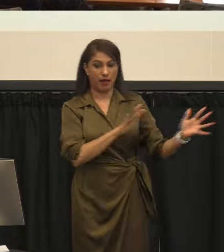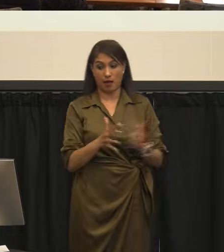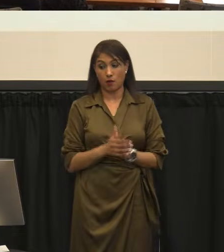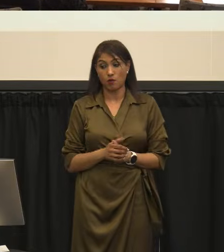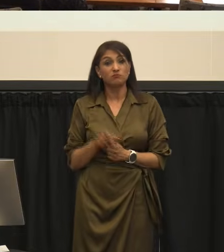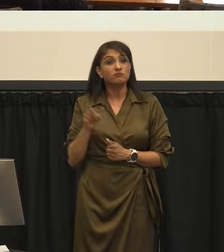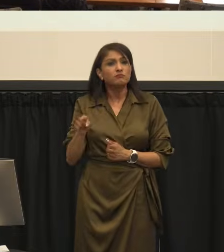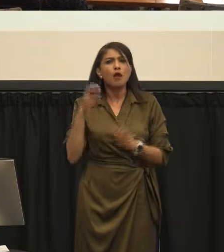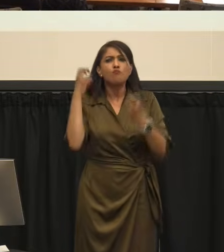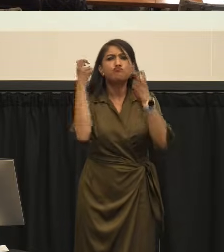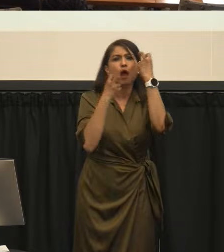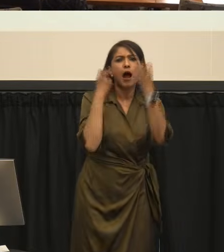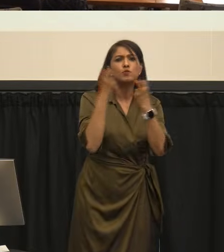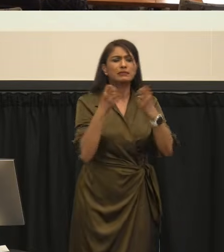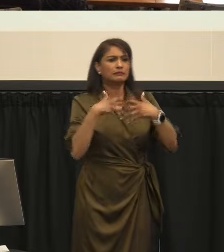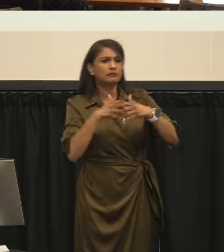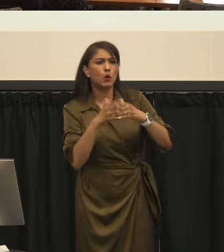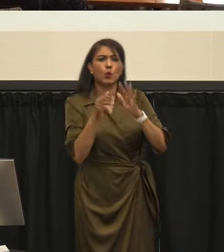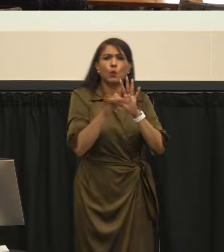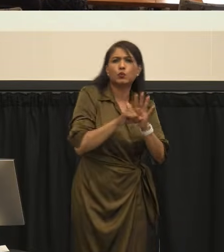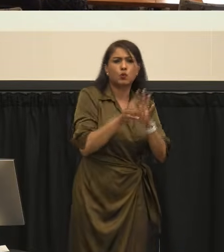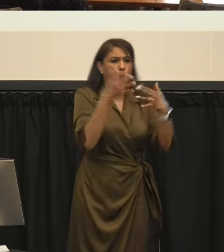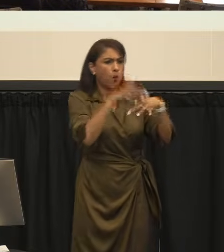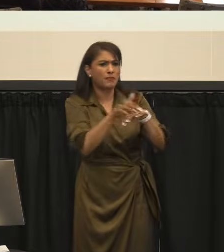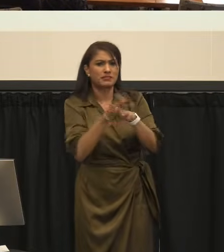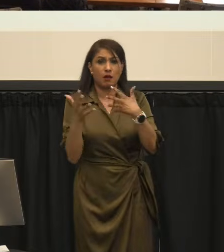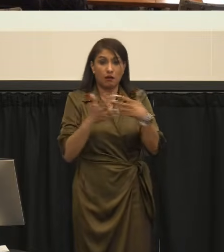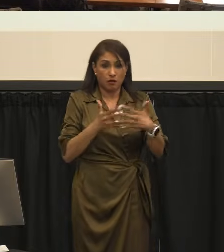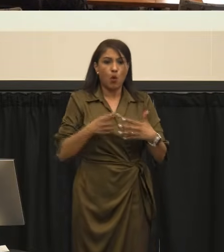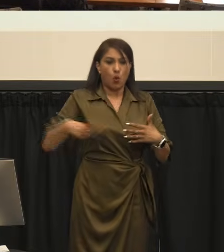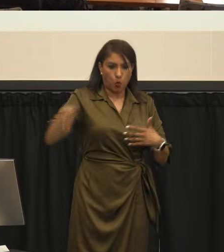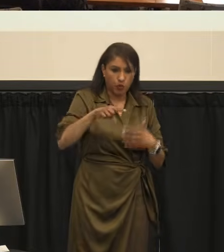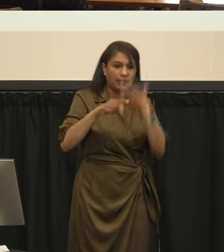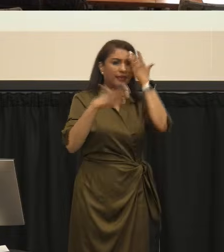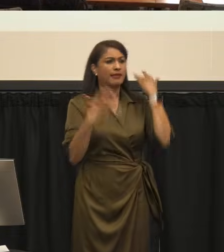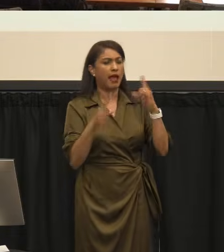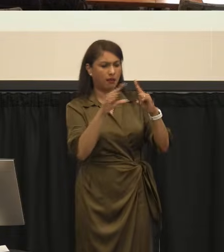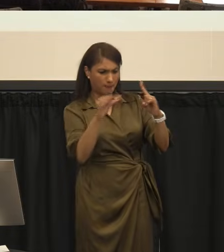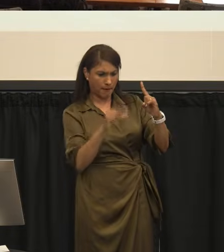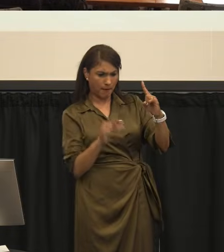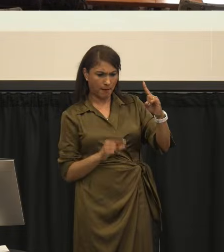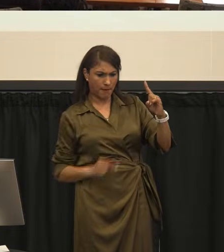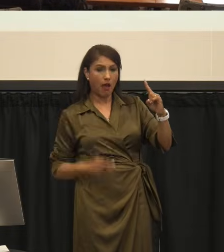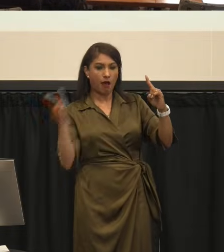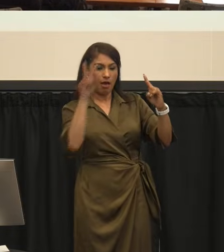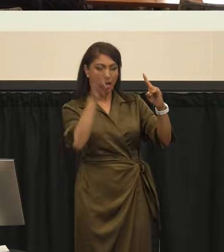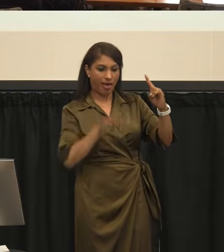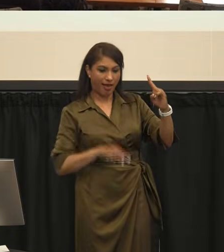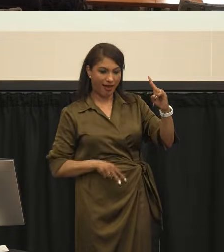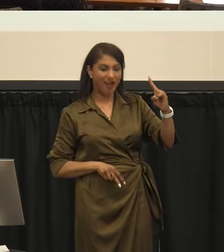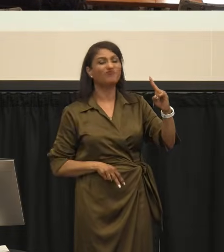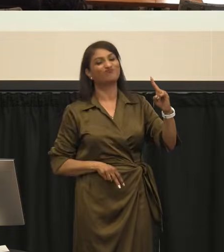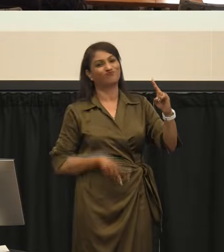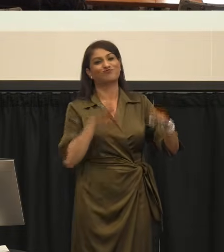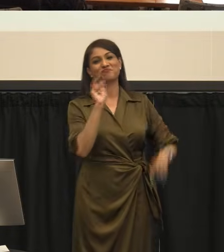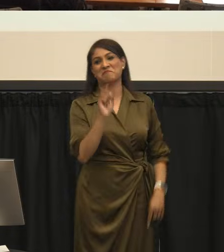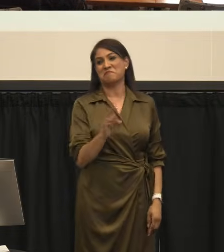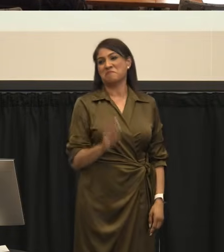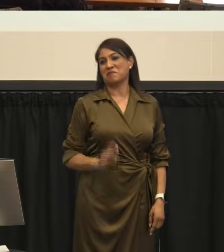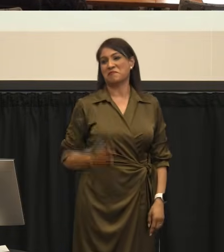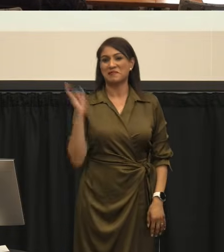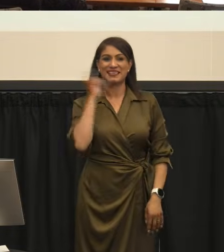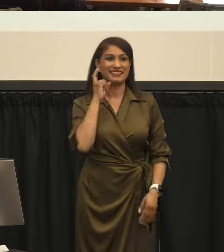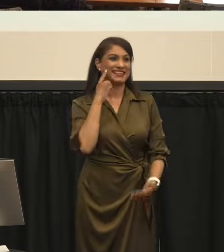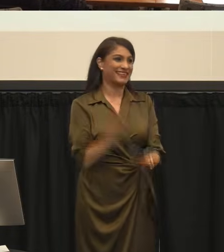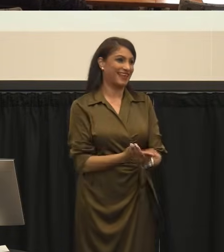you want to share that with us, we want to establish a method or a mechanism that you can share that feedback with us. And thematic browsing as well,